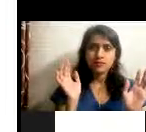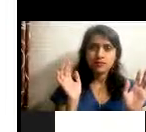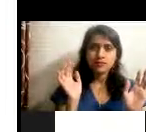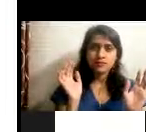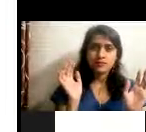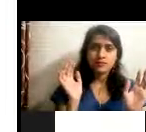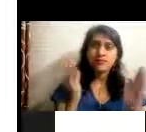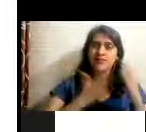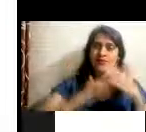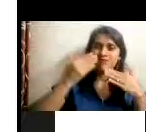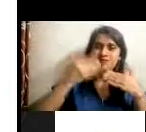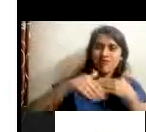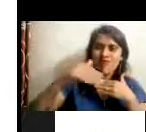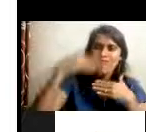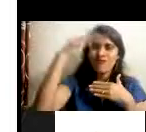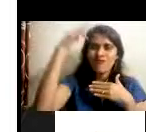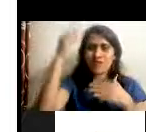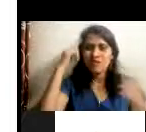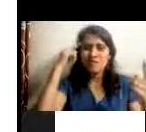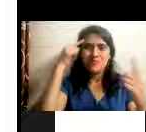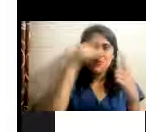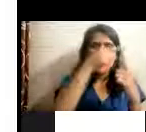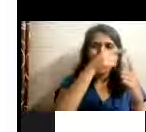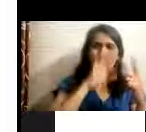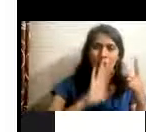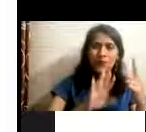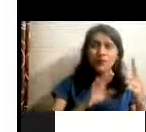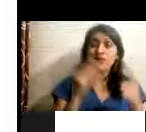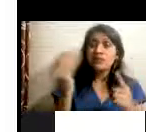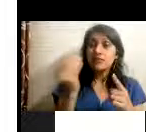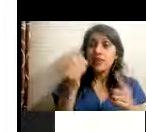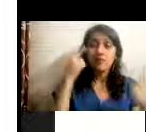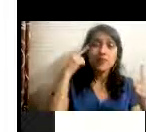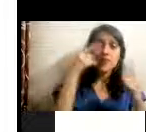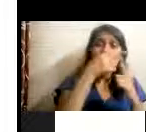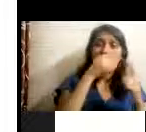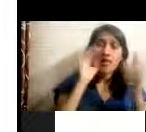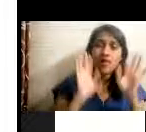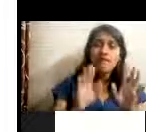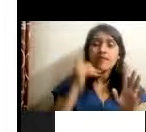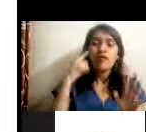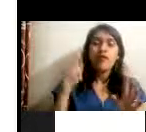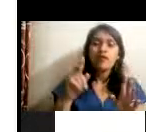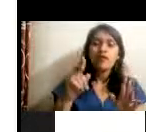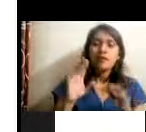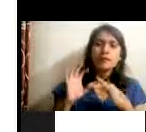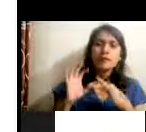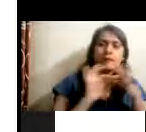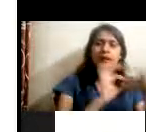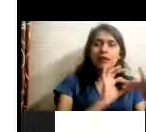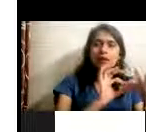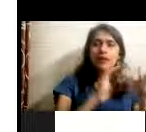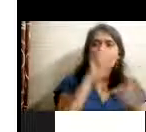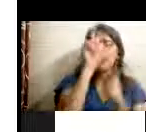in Sustainable Development Goals. There are certain goals which applies directly for people, for